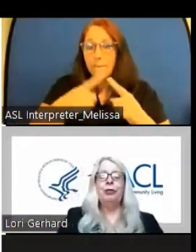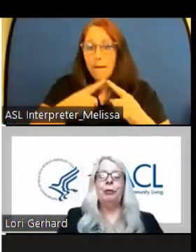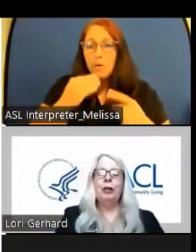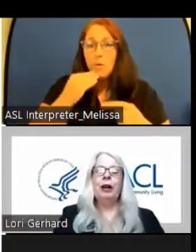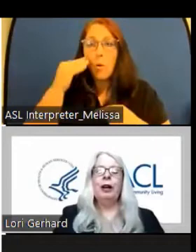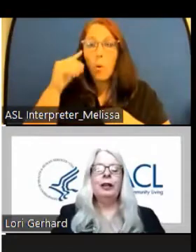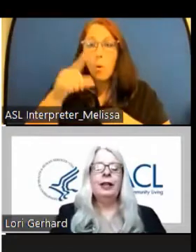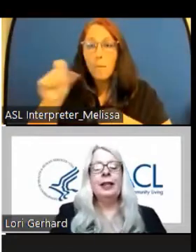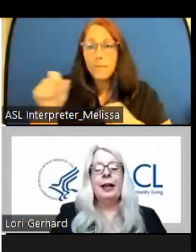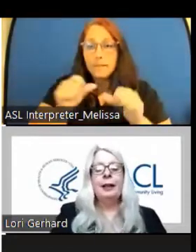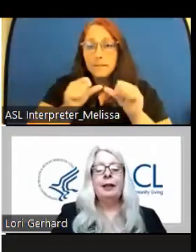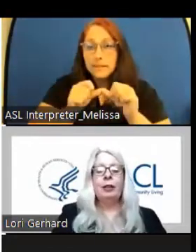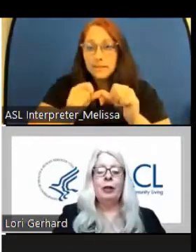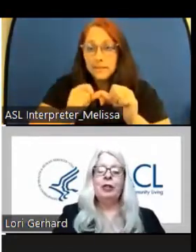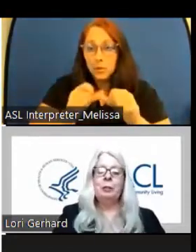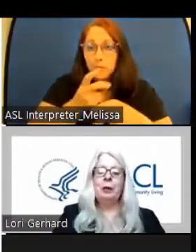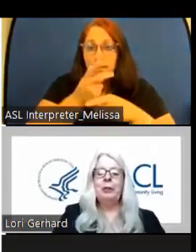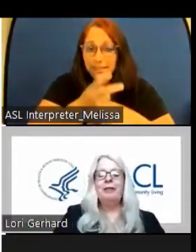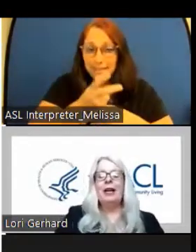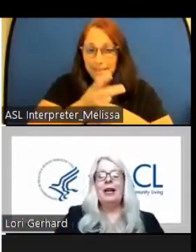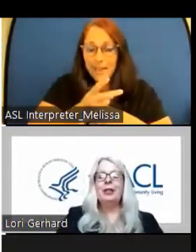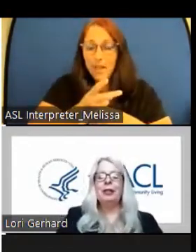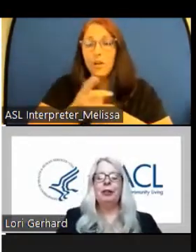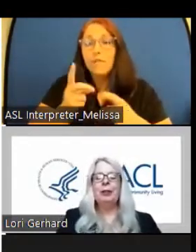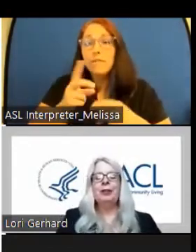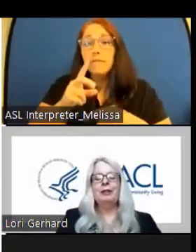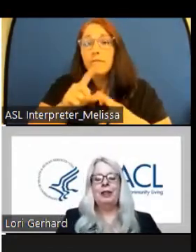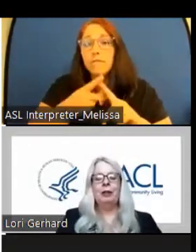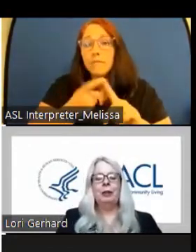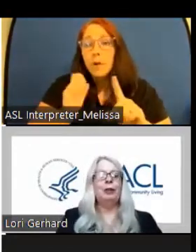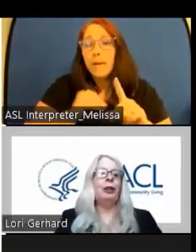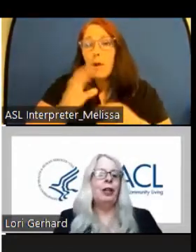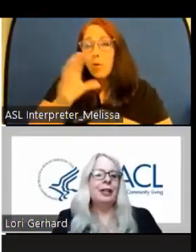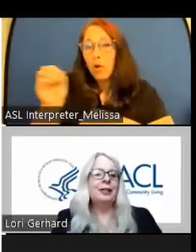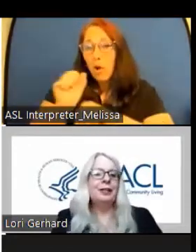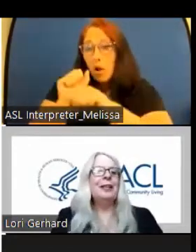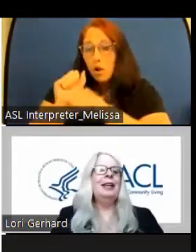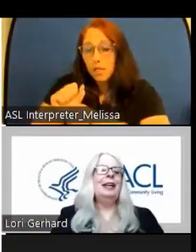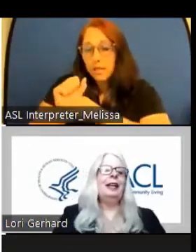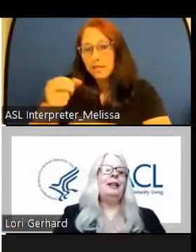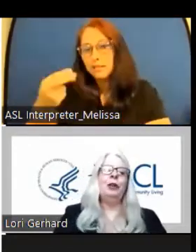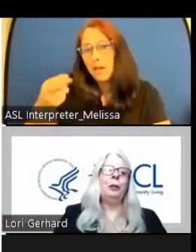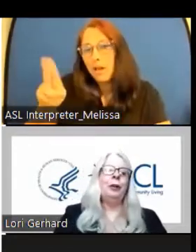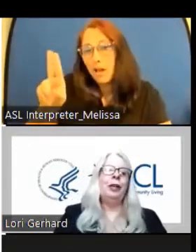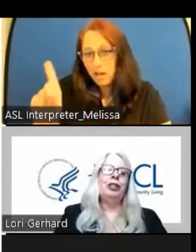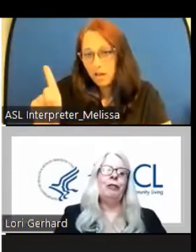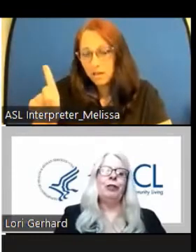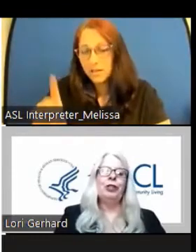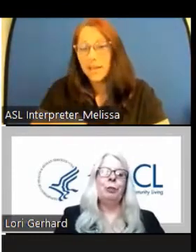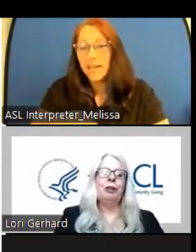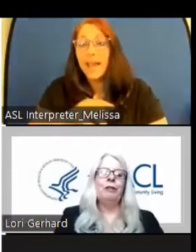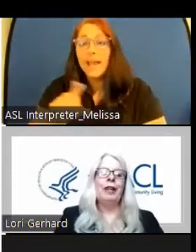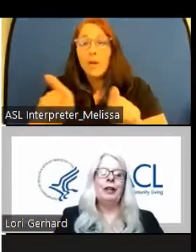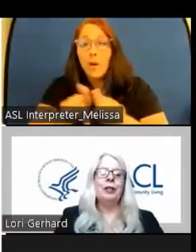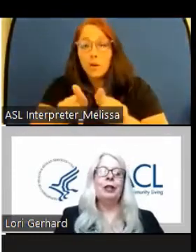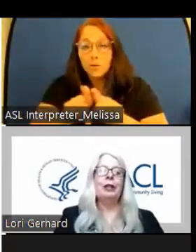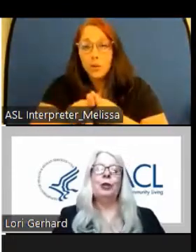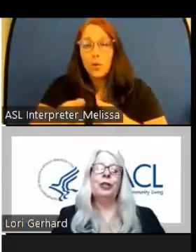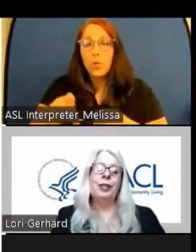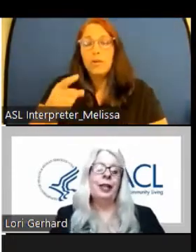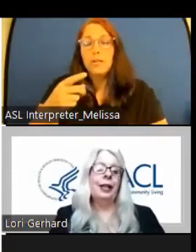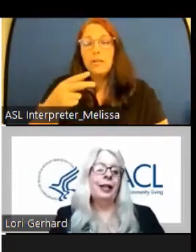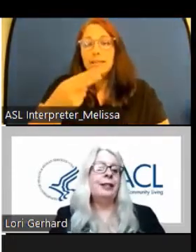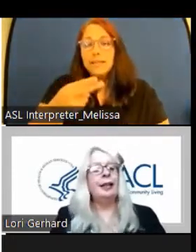systems from our colleagues at the U.S. Department of Housing and Urban Development, or HUD, and the Corporation for Supportive Housing,